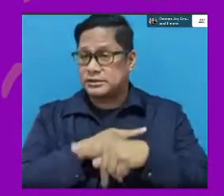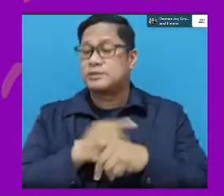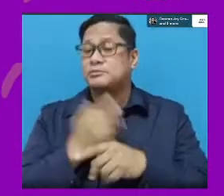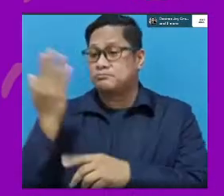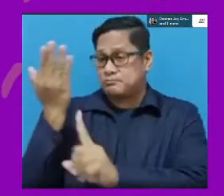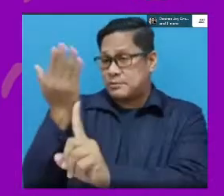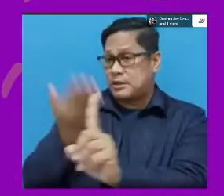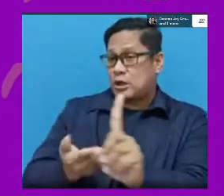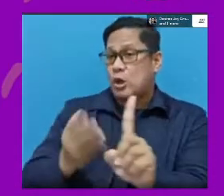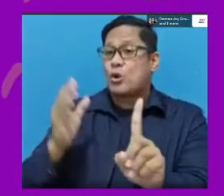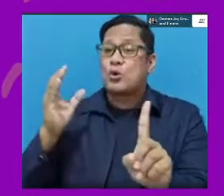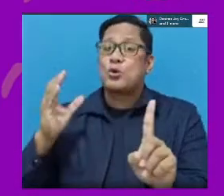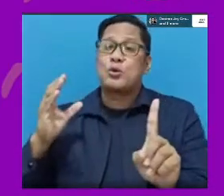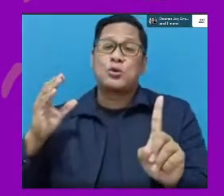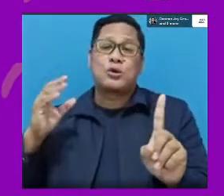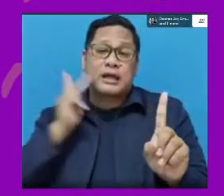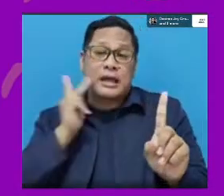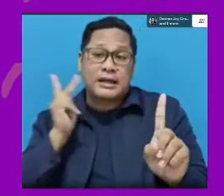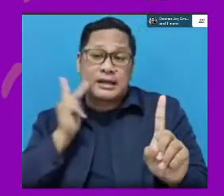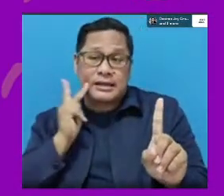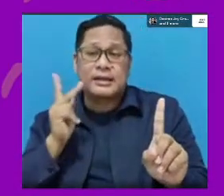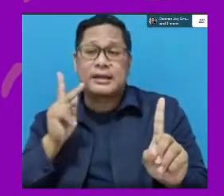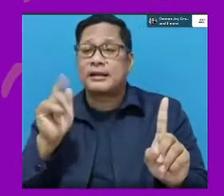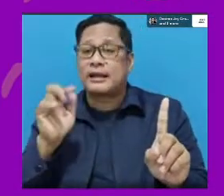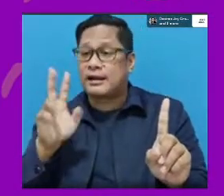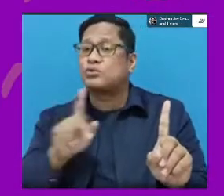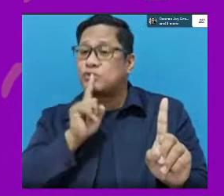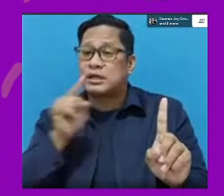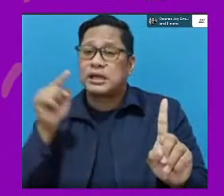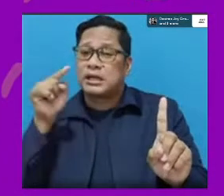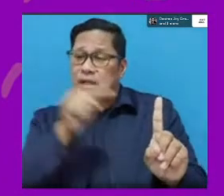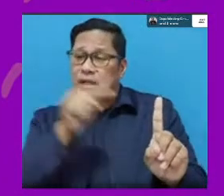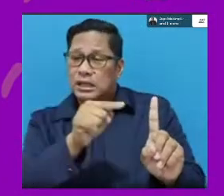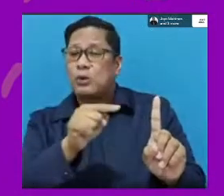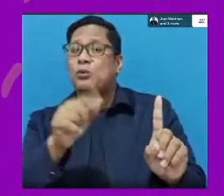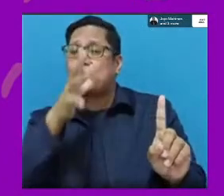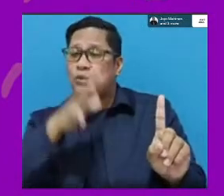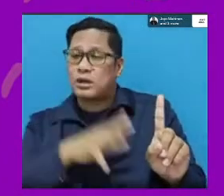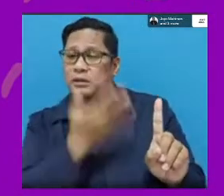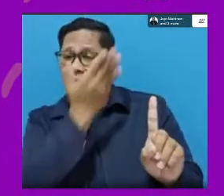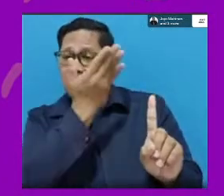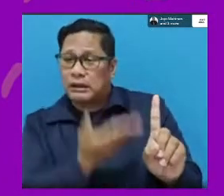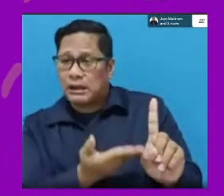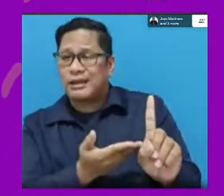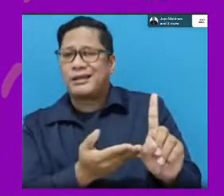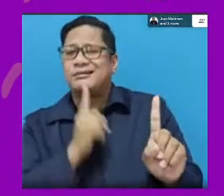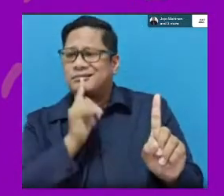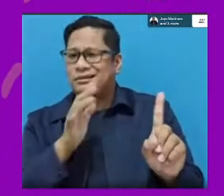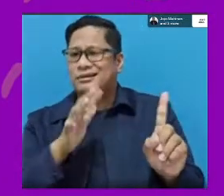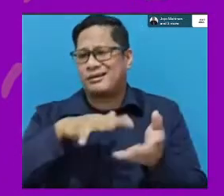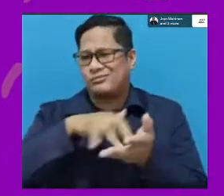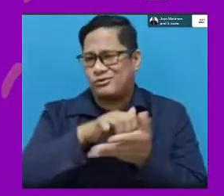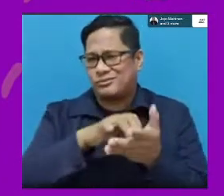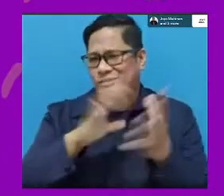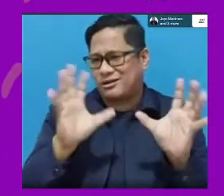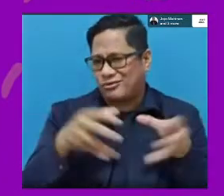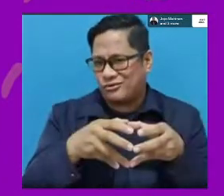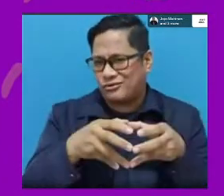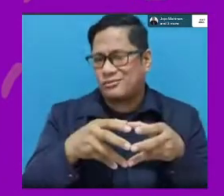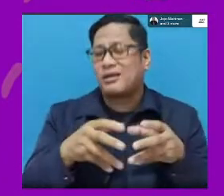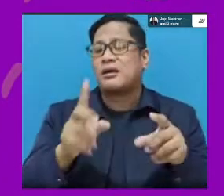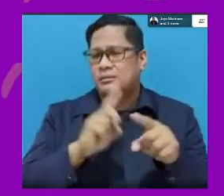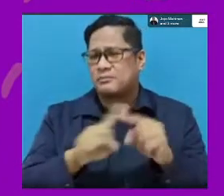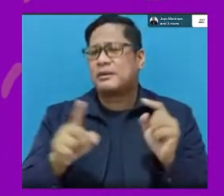Karen pointed out that women are often highlighted as being a vulnerable group, but as she so